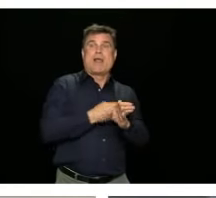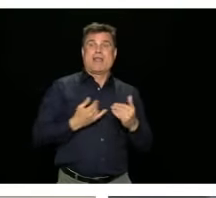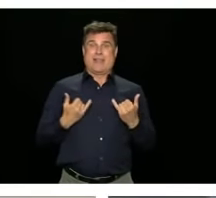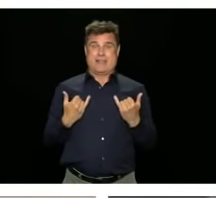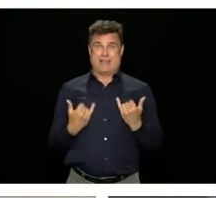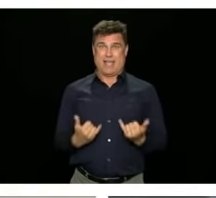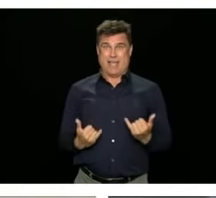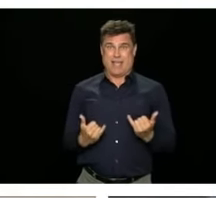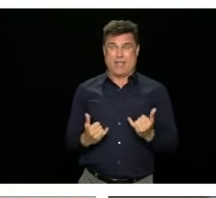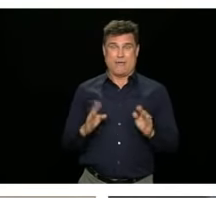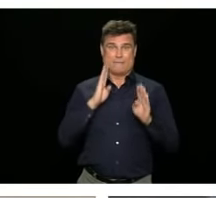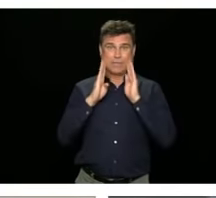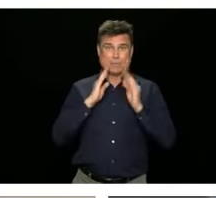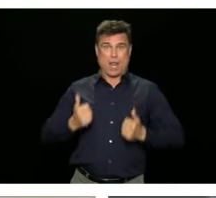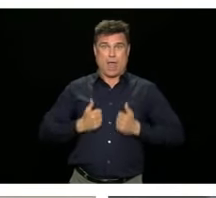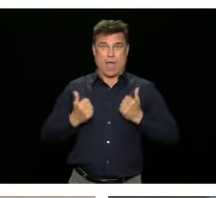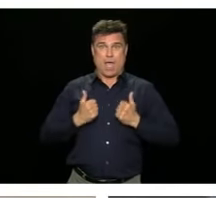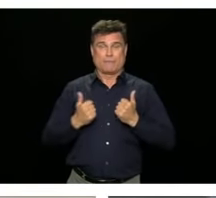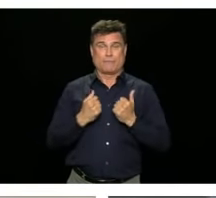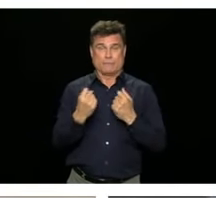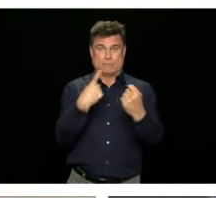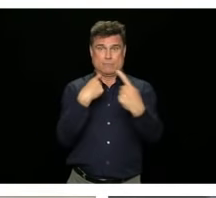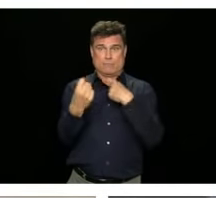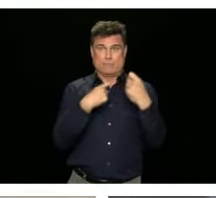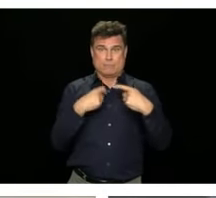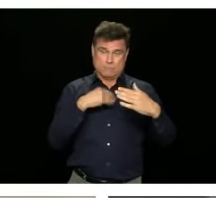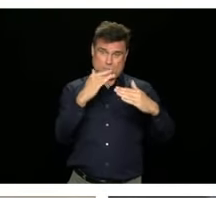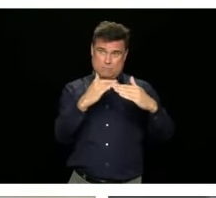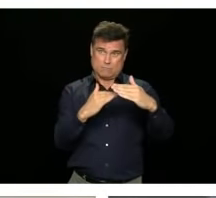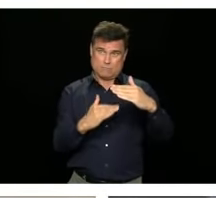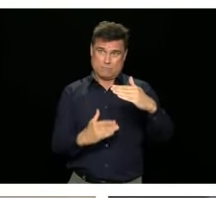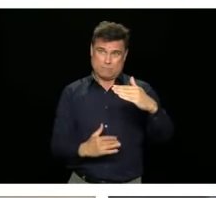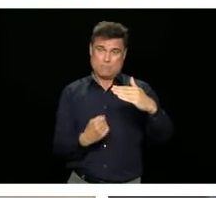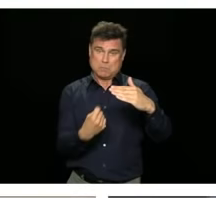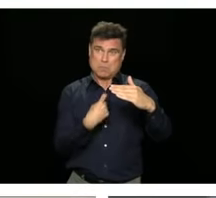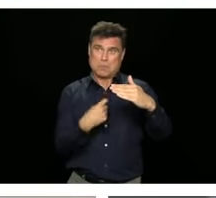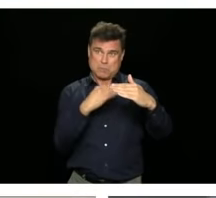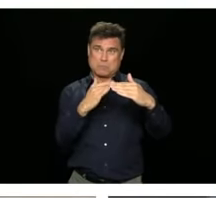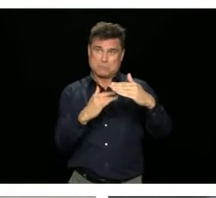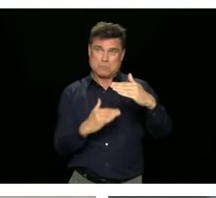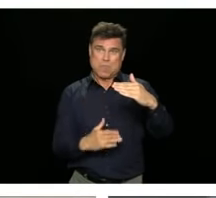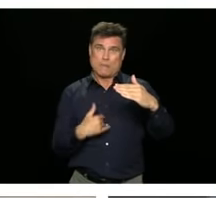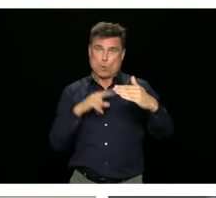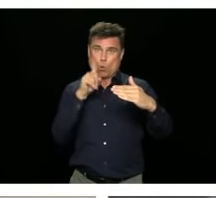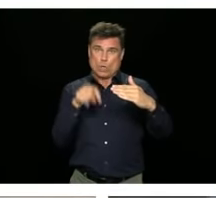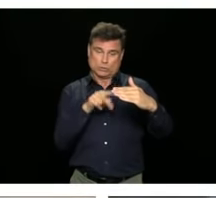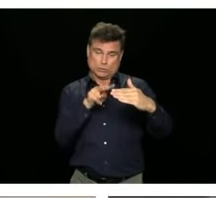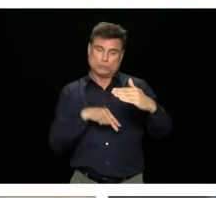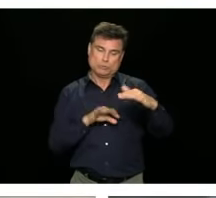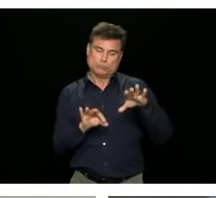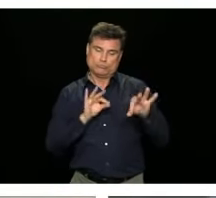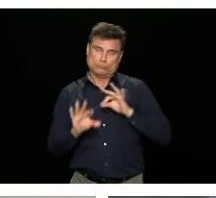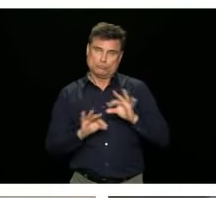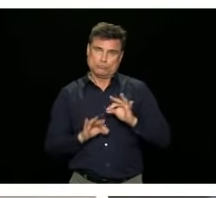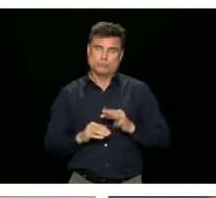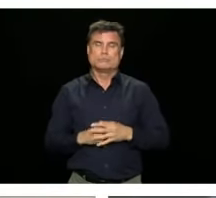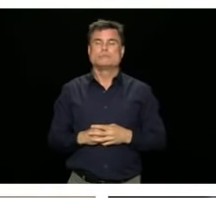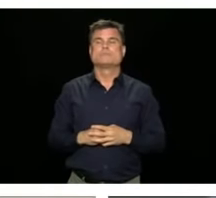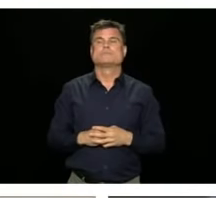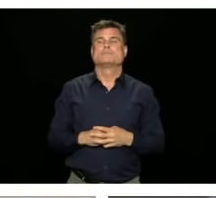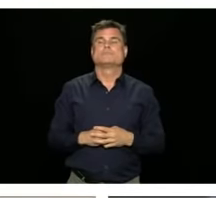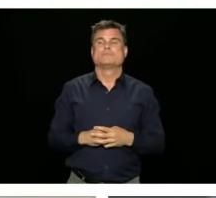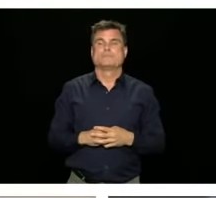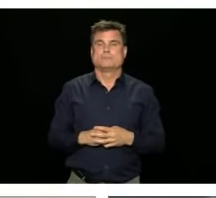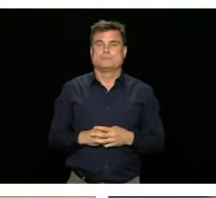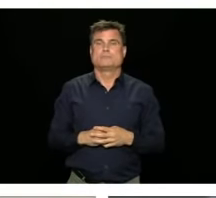here today. I would like to direct the first question to MLA Kalan. The question is from Lydia.